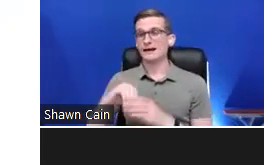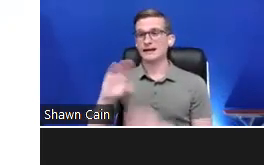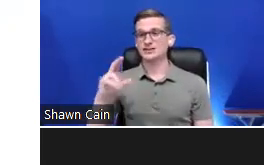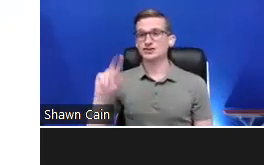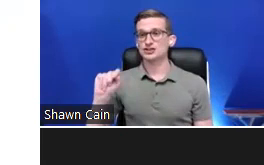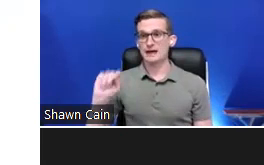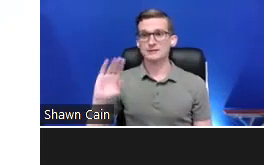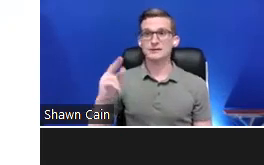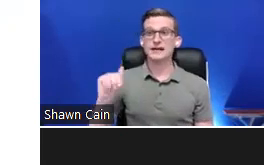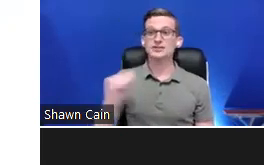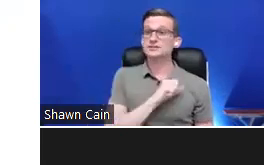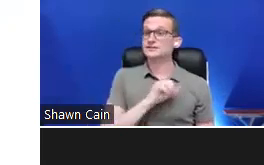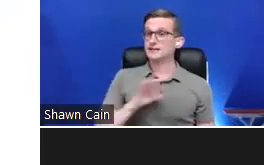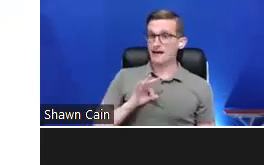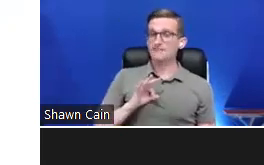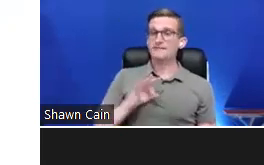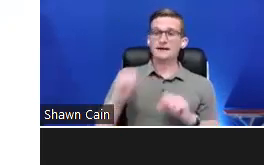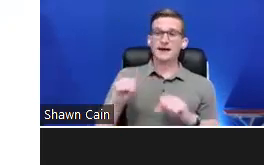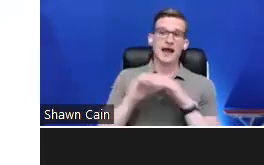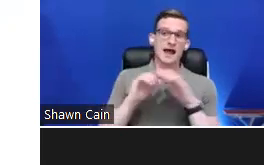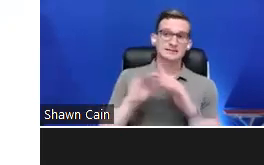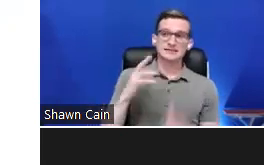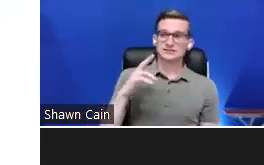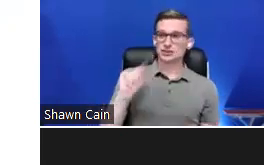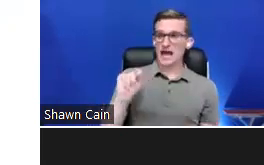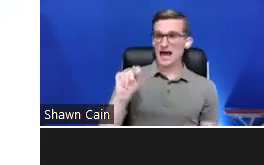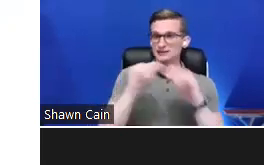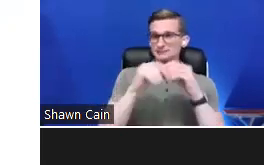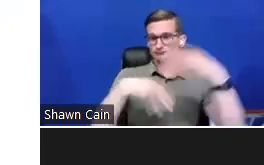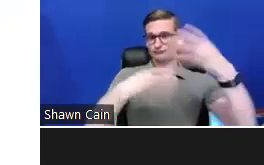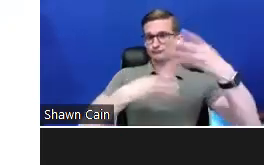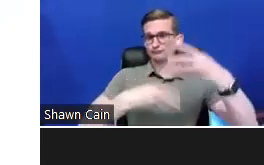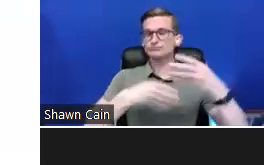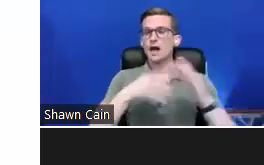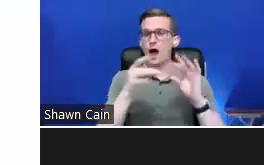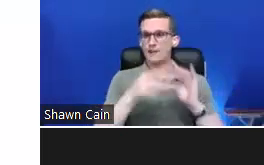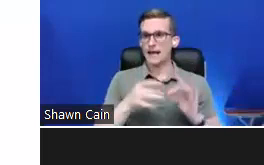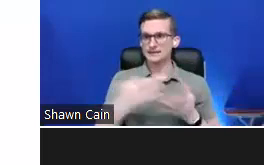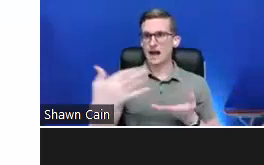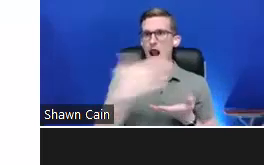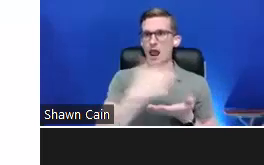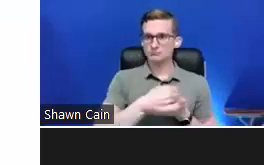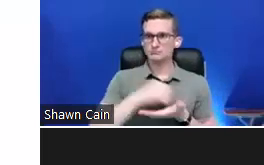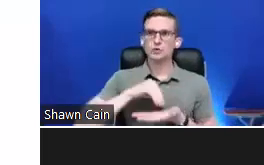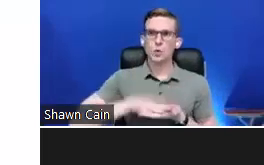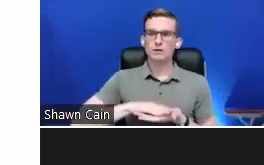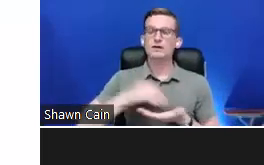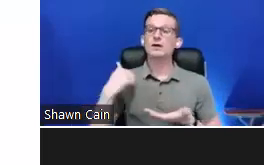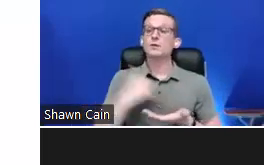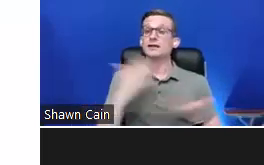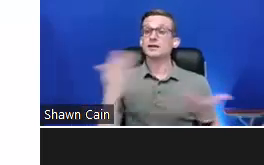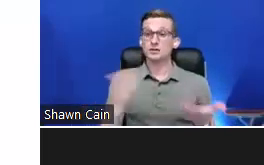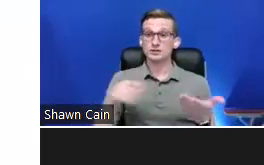will have access to chat and transcripts to ensure those comments are captured. And we encourage you to share whatever you're comfortable with in